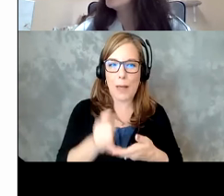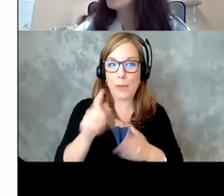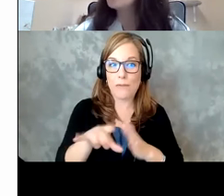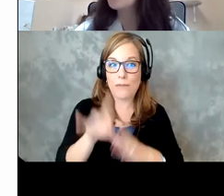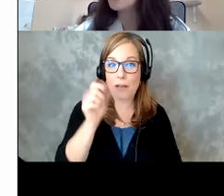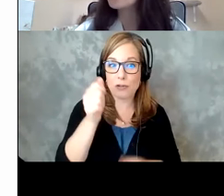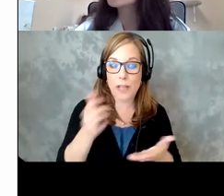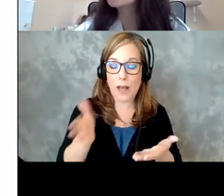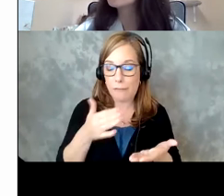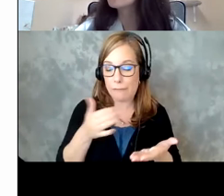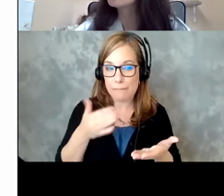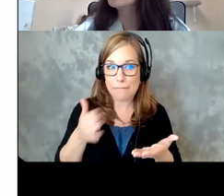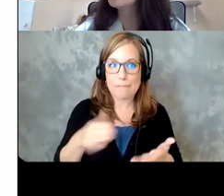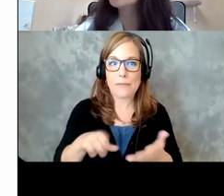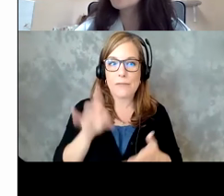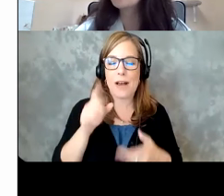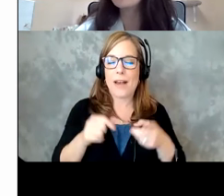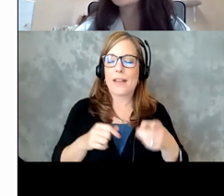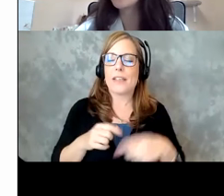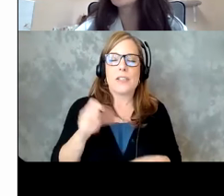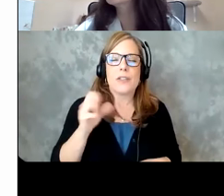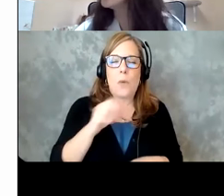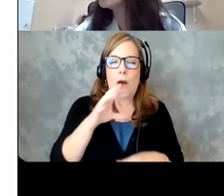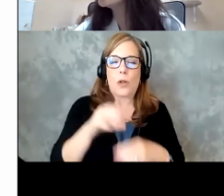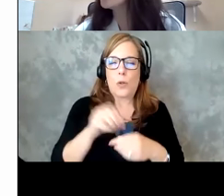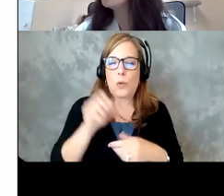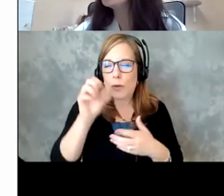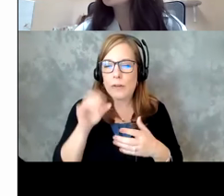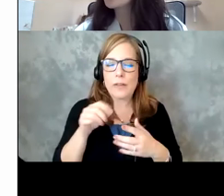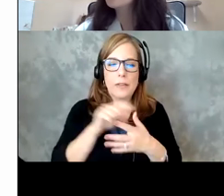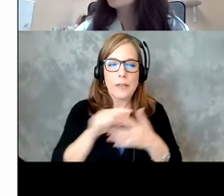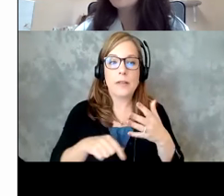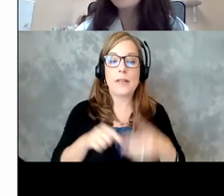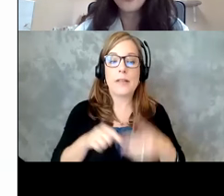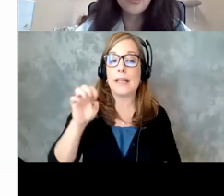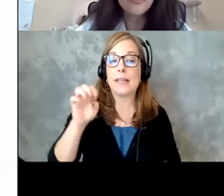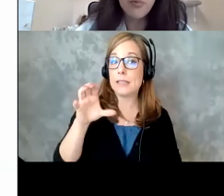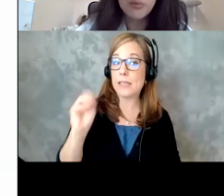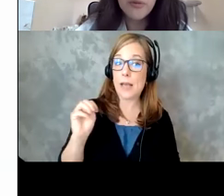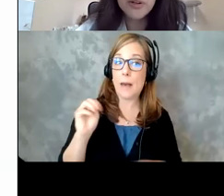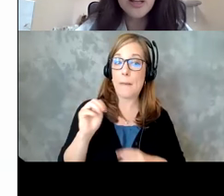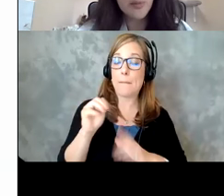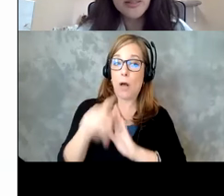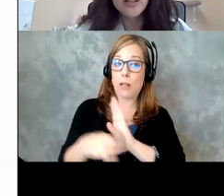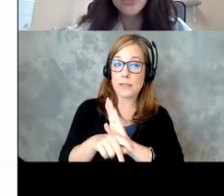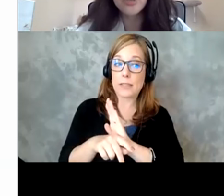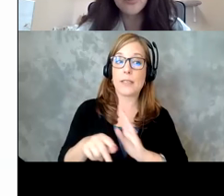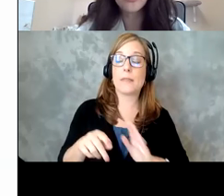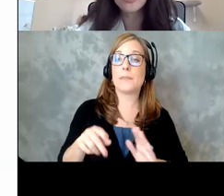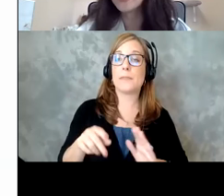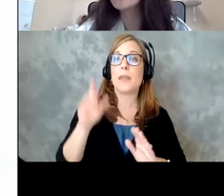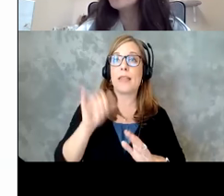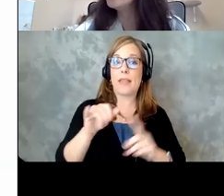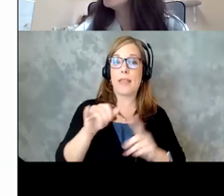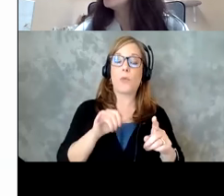here in that the ECM policy guide was developed ahead of when we first implemented